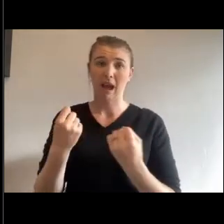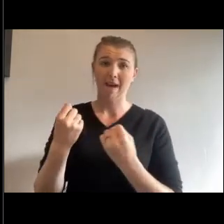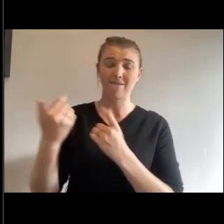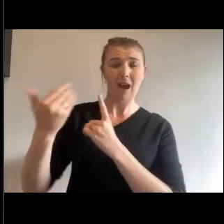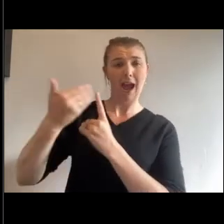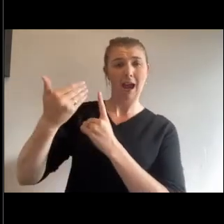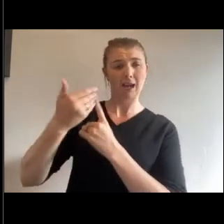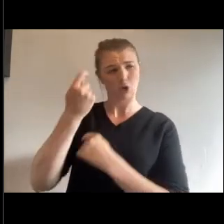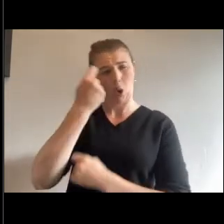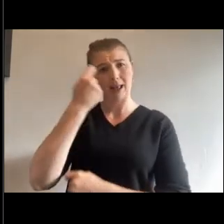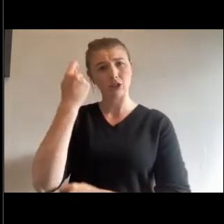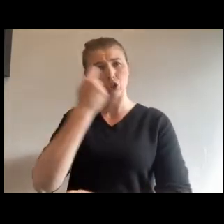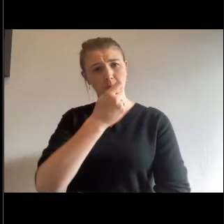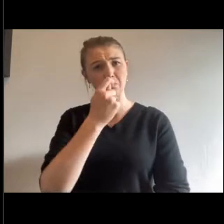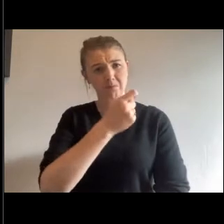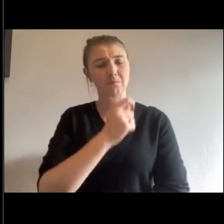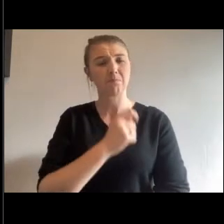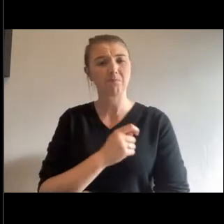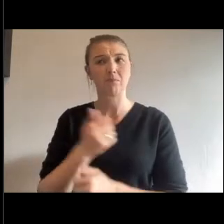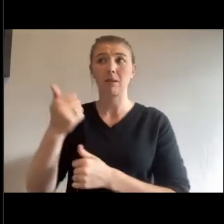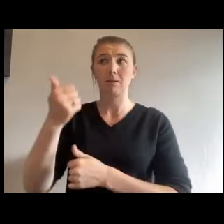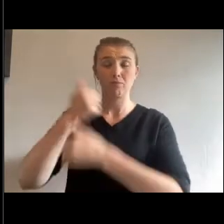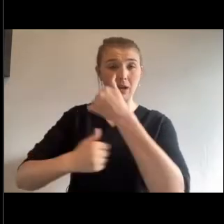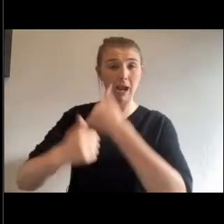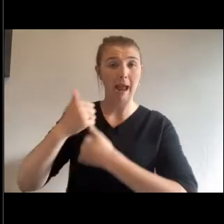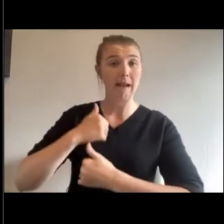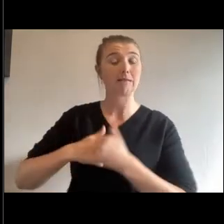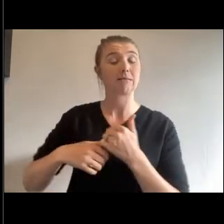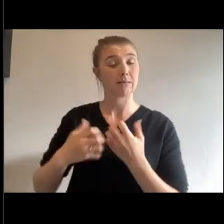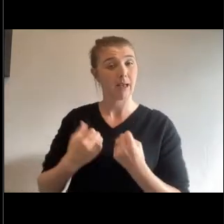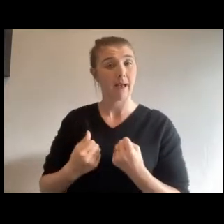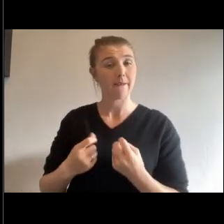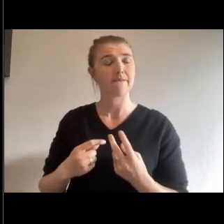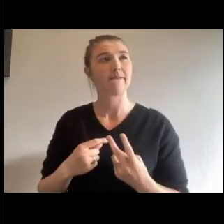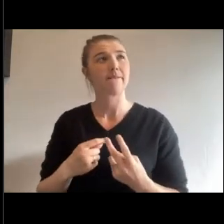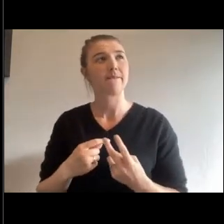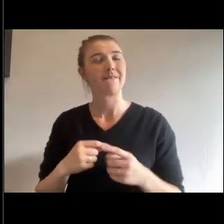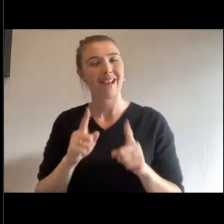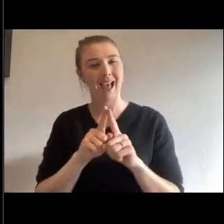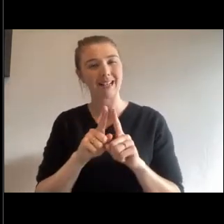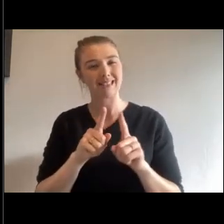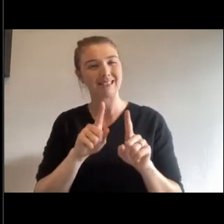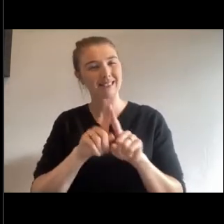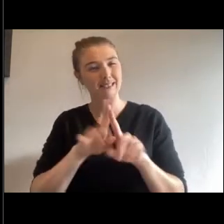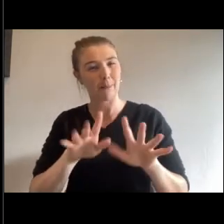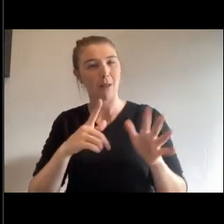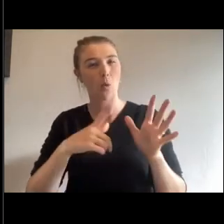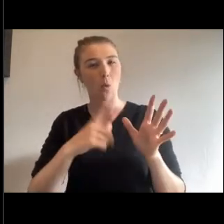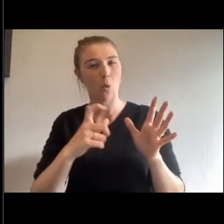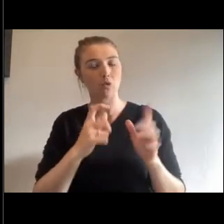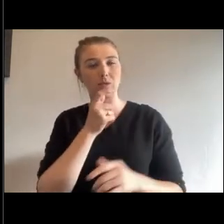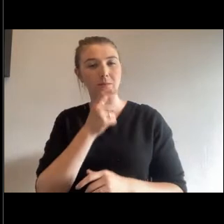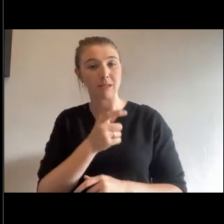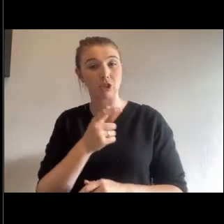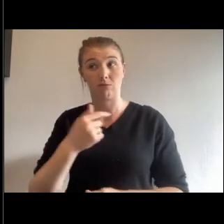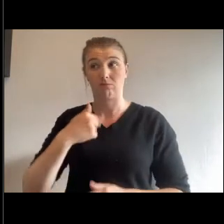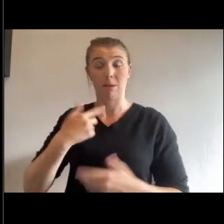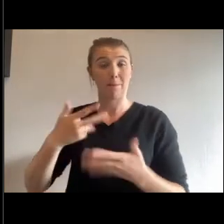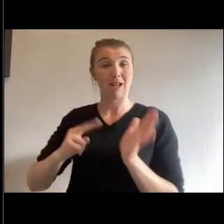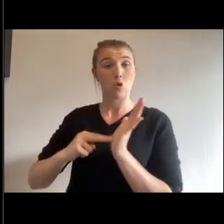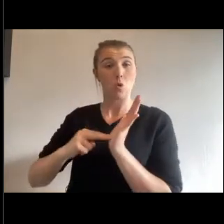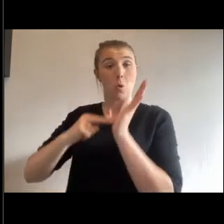work I was doing. I was getting praise. I was even, as Audrey mentioned, I was nominated for an